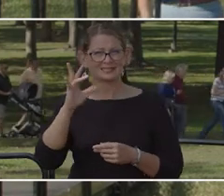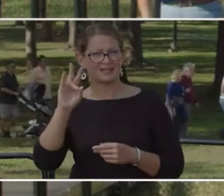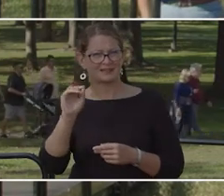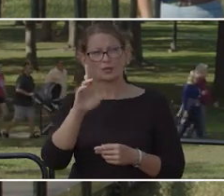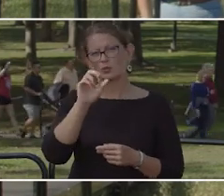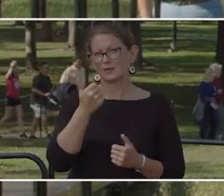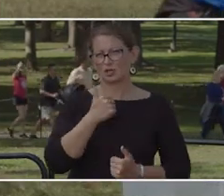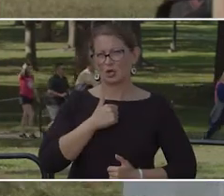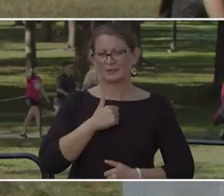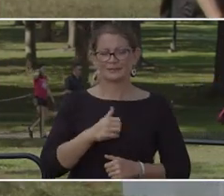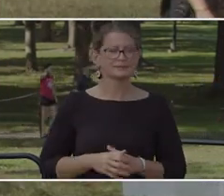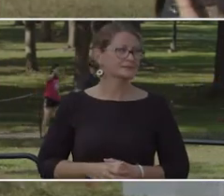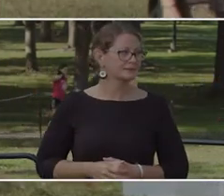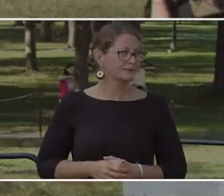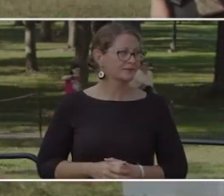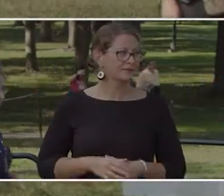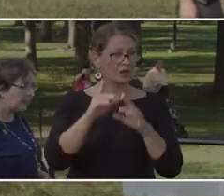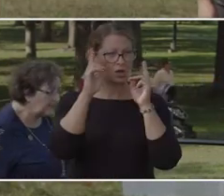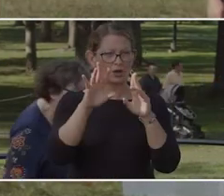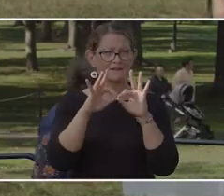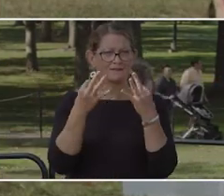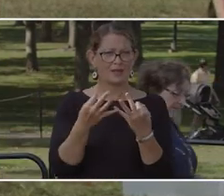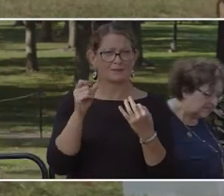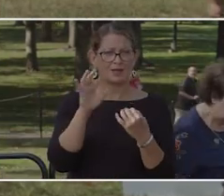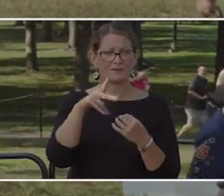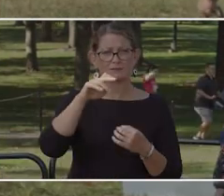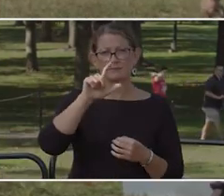U.S. Army. In honor of the family of